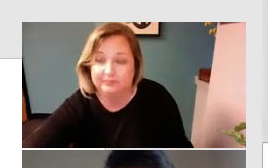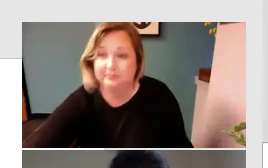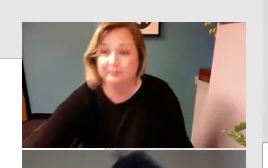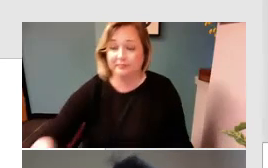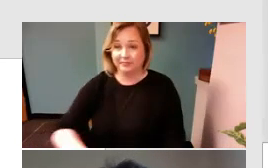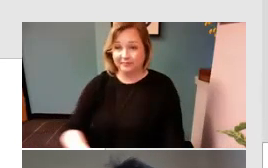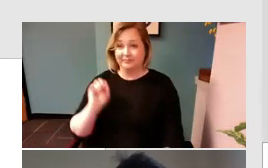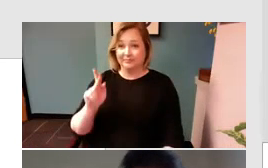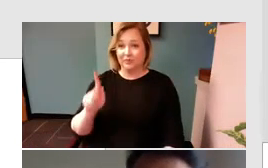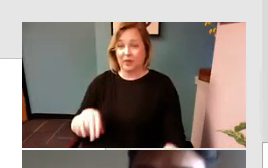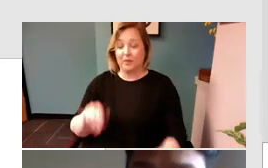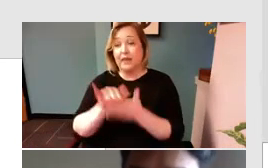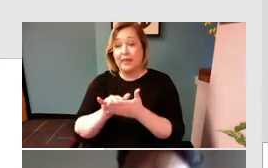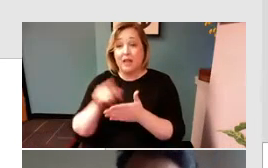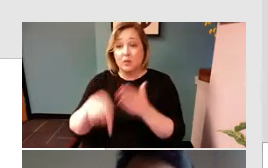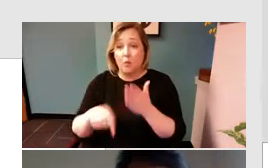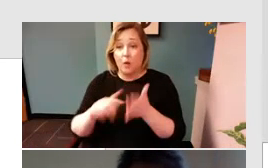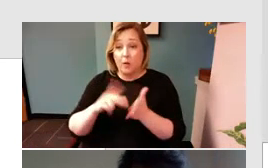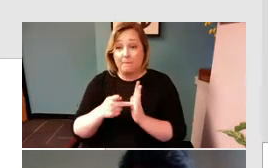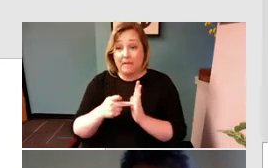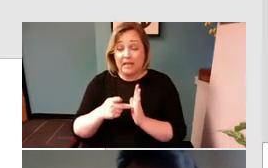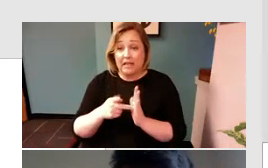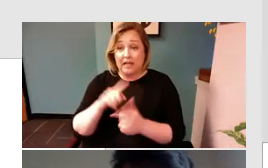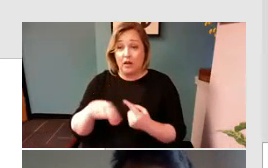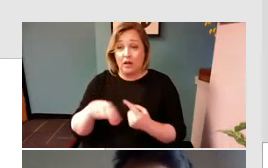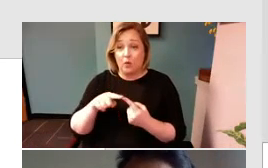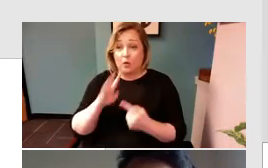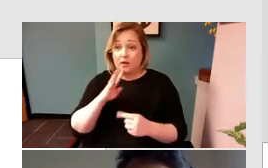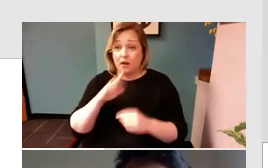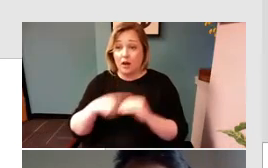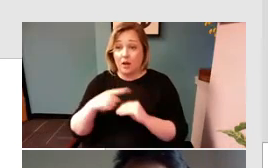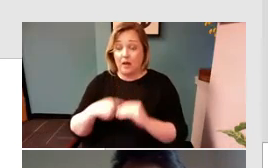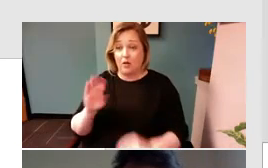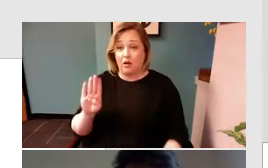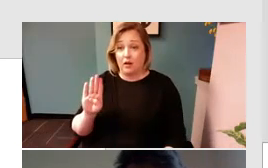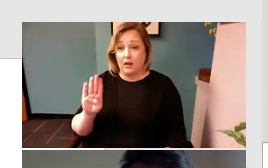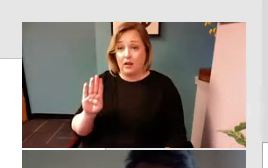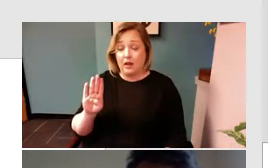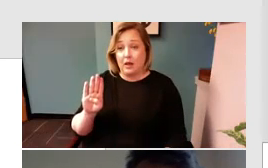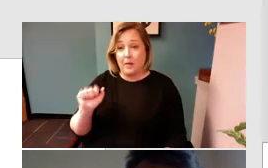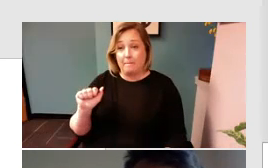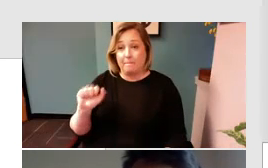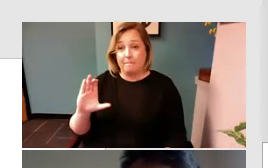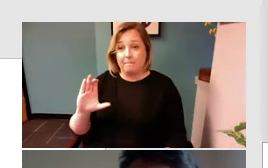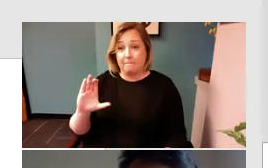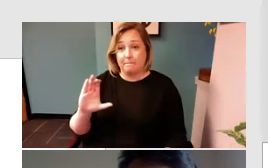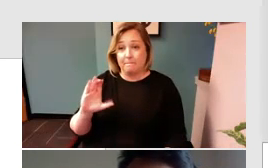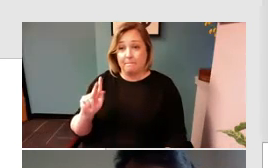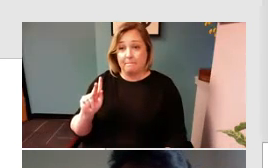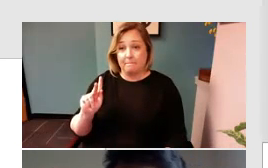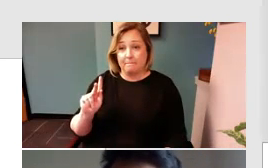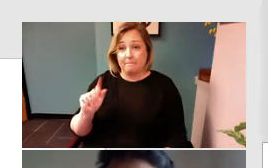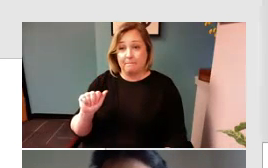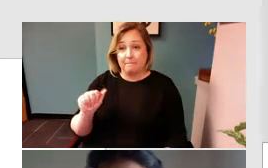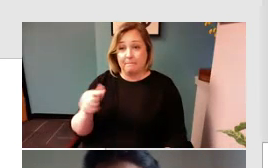Okay. That is what we mean when we talk about back edges, right? So back edge in this particular scenario is J has a